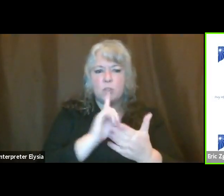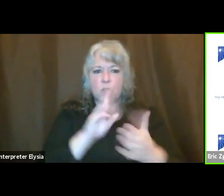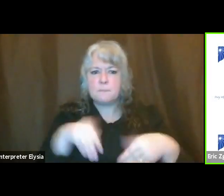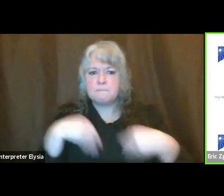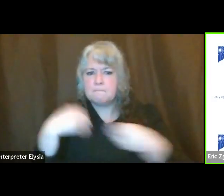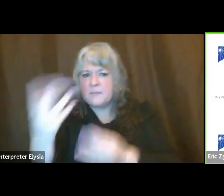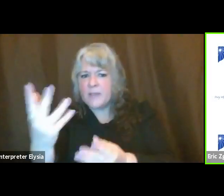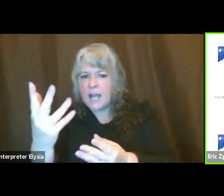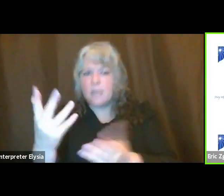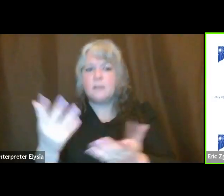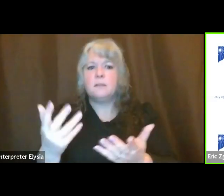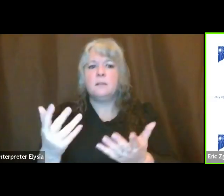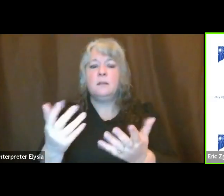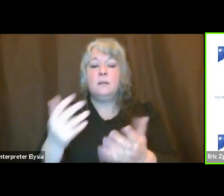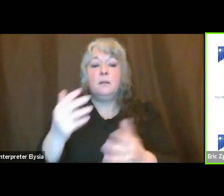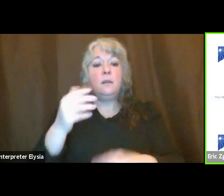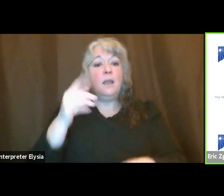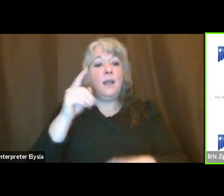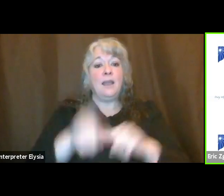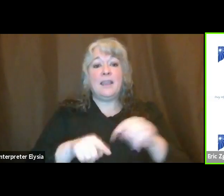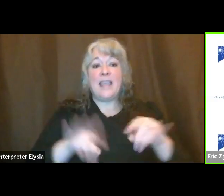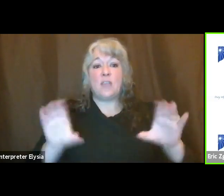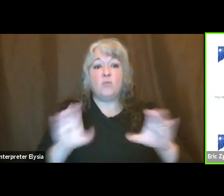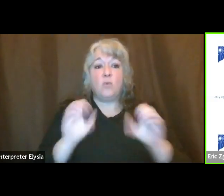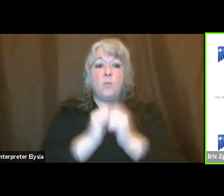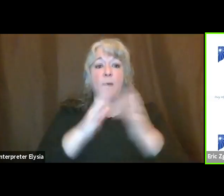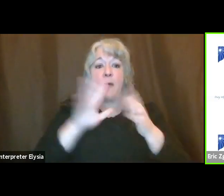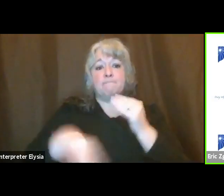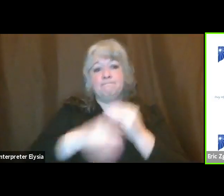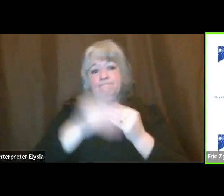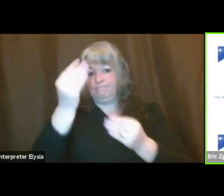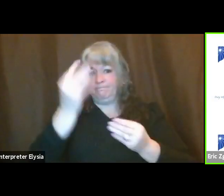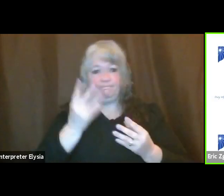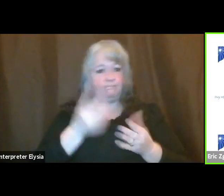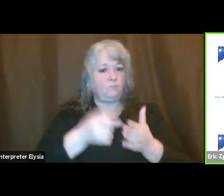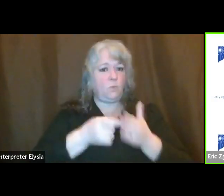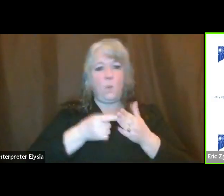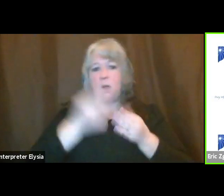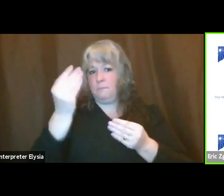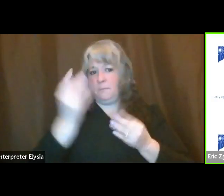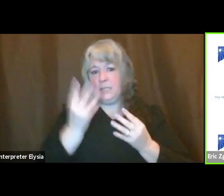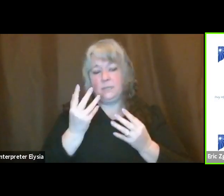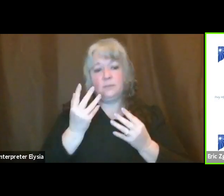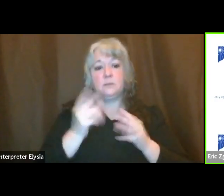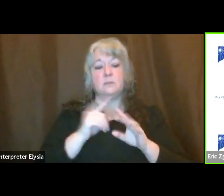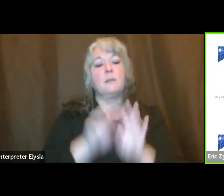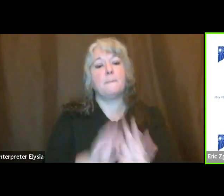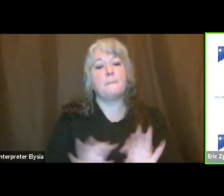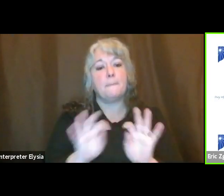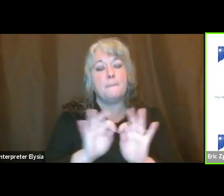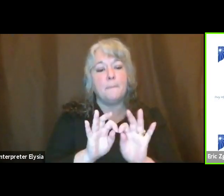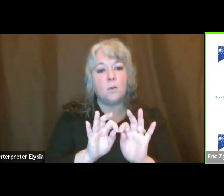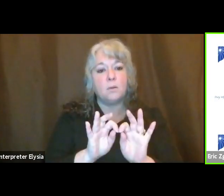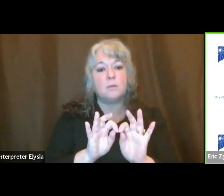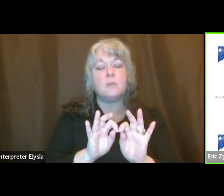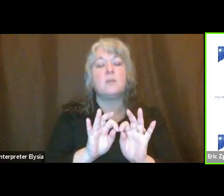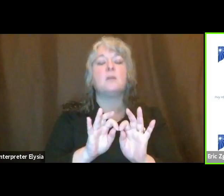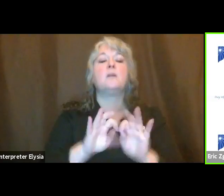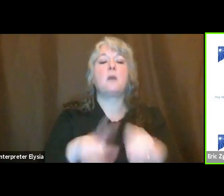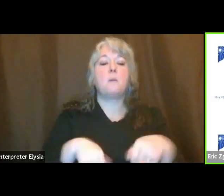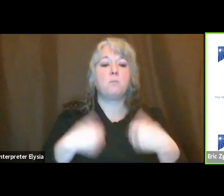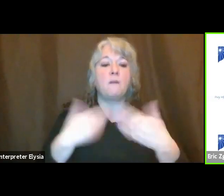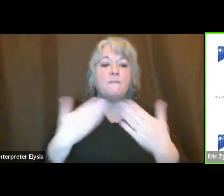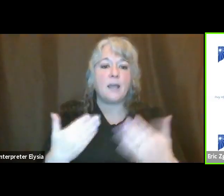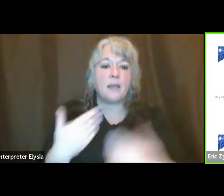them. We can't do this in a vacuum. The important thing again is to make sure that we get the vaccine into arms as quick as we can,